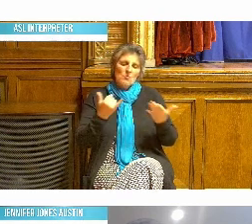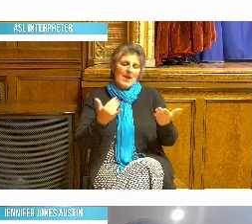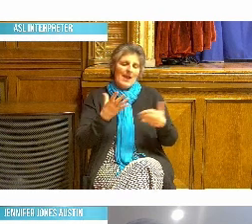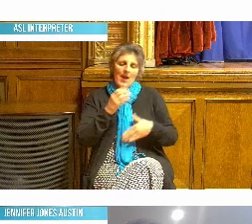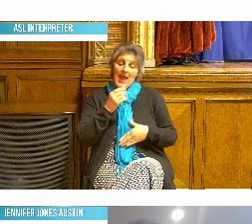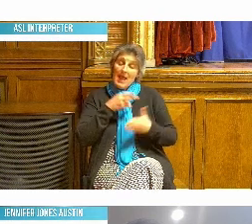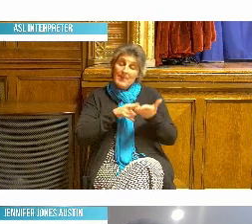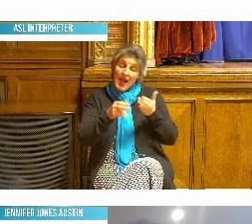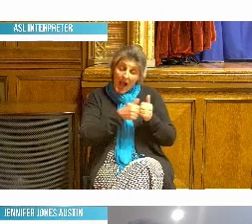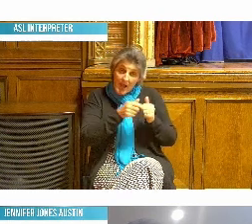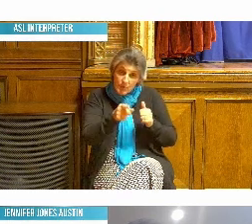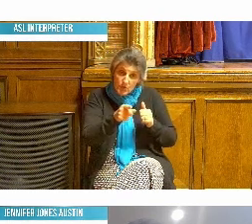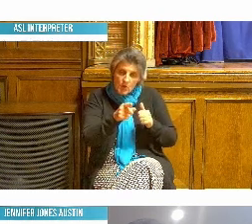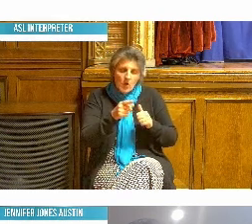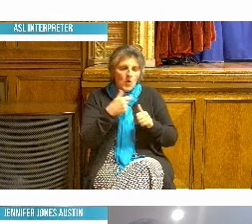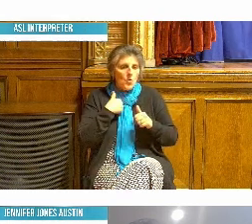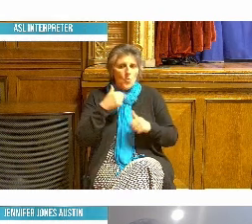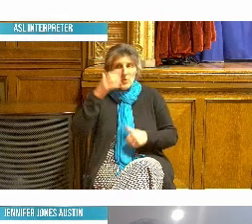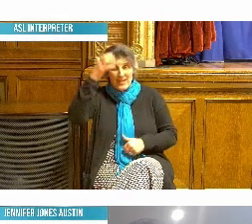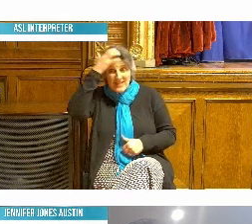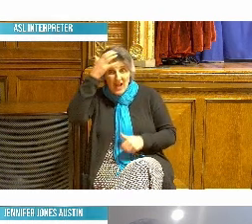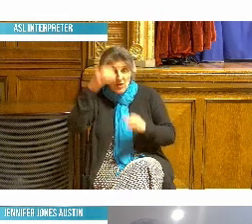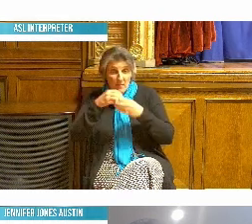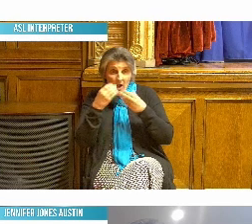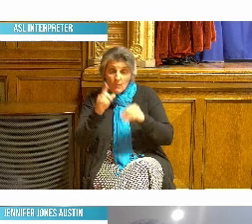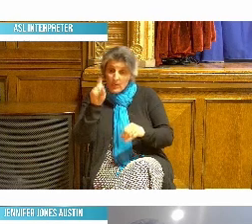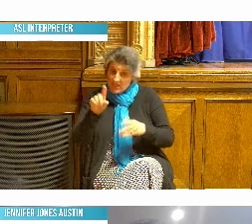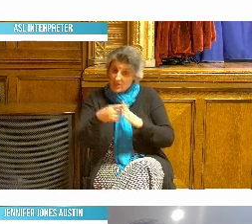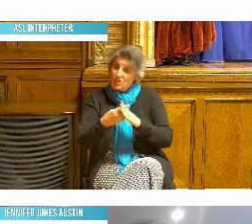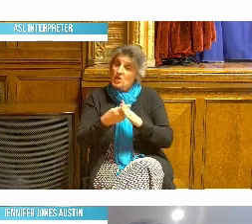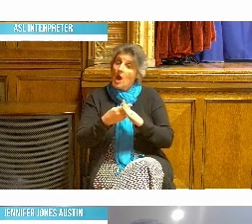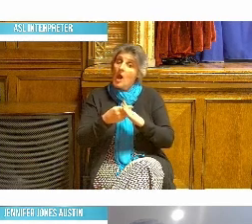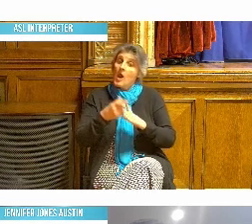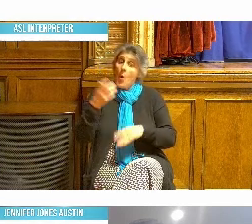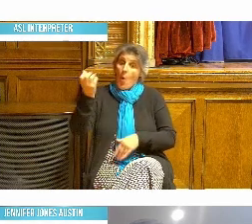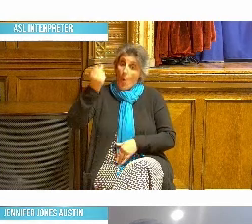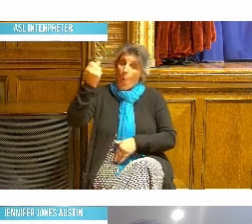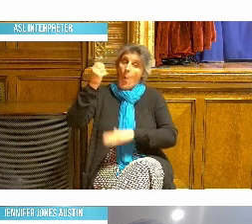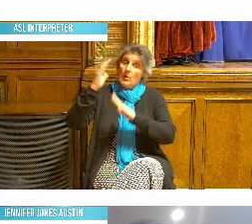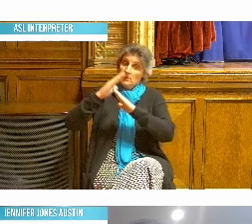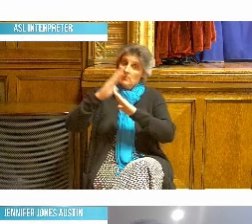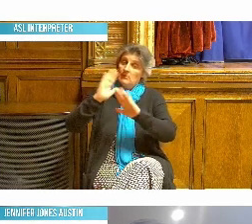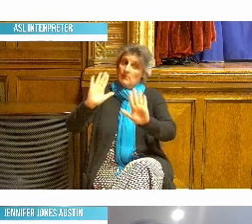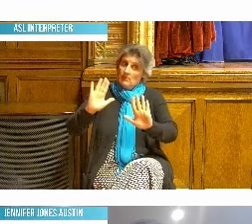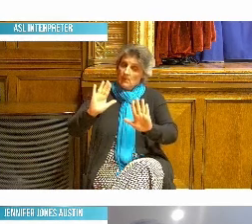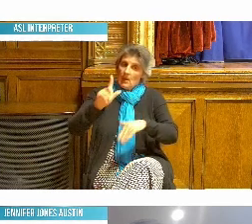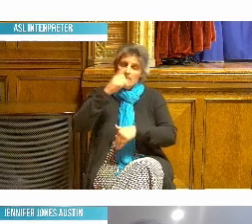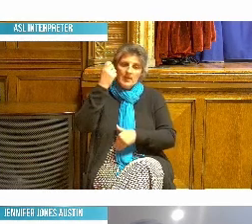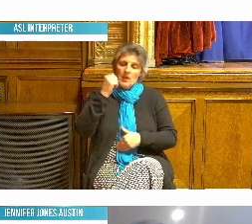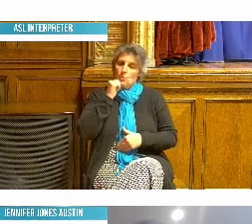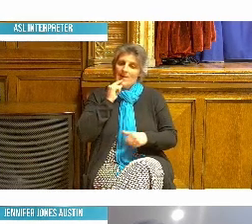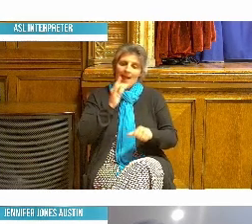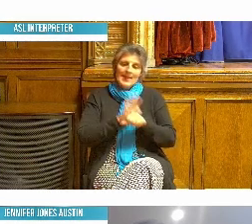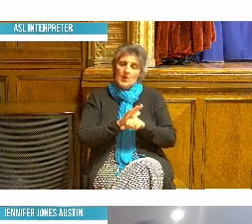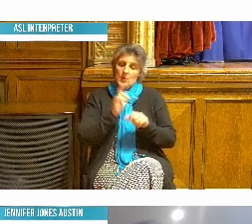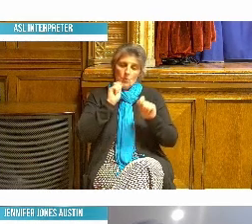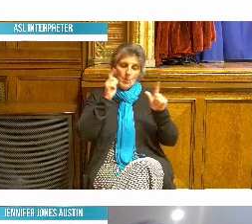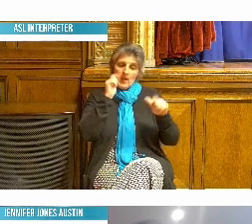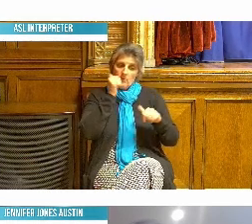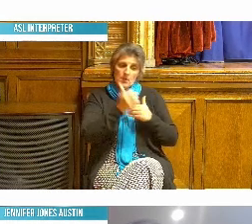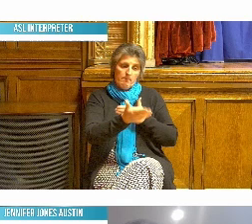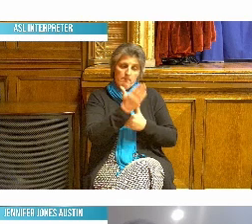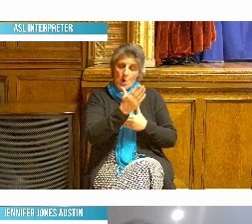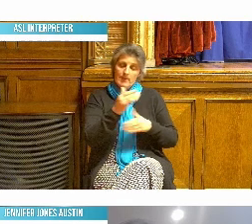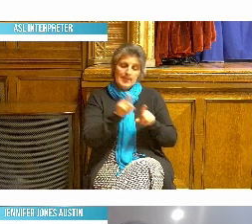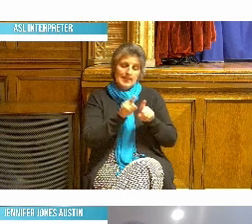And be honest with you, with Donald Trump in office, we better start putting things on hold. Because we're not guaranteed to wake up tomorrow morning